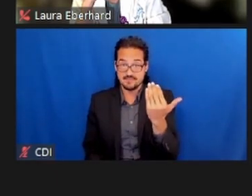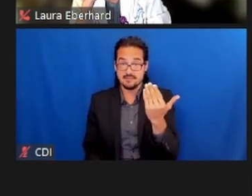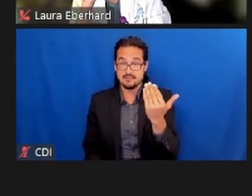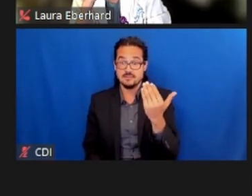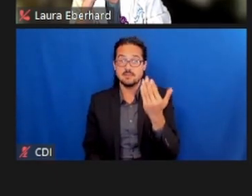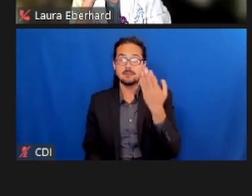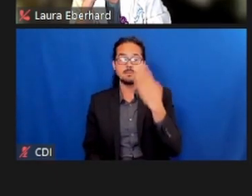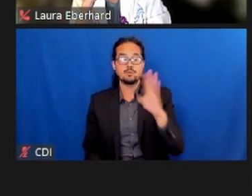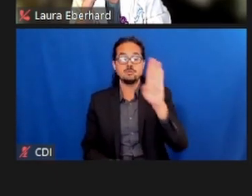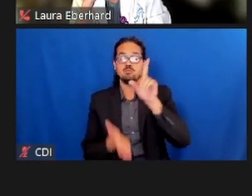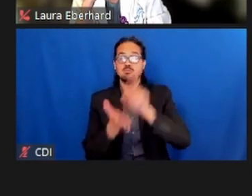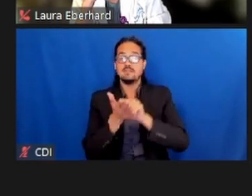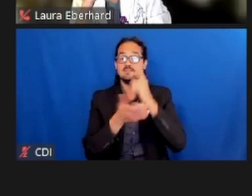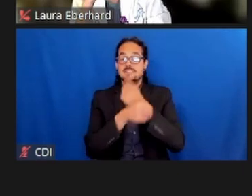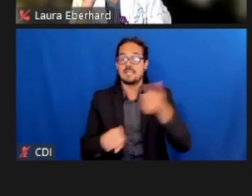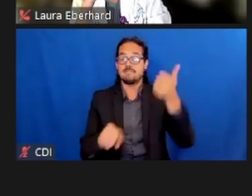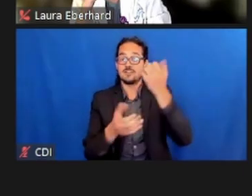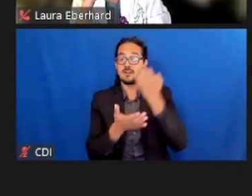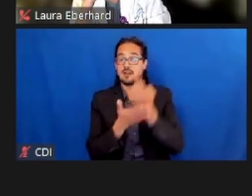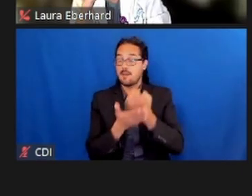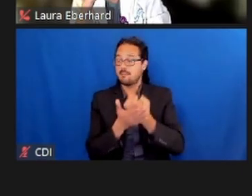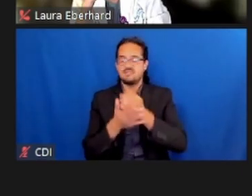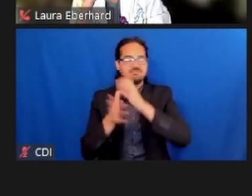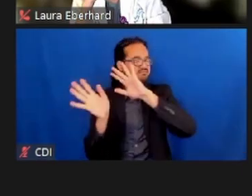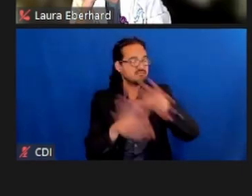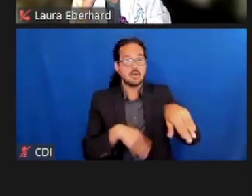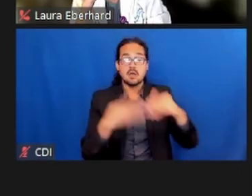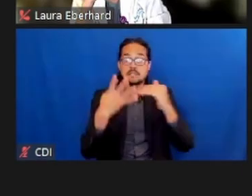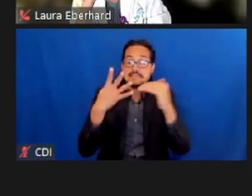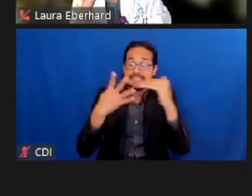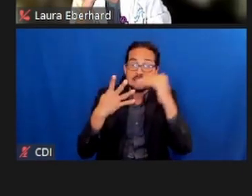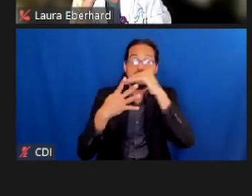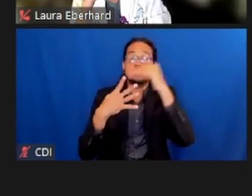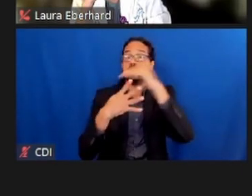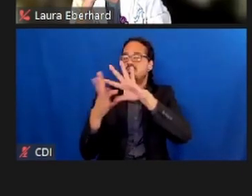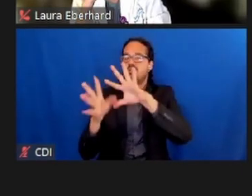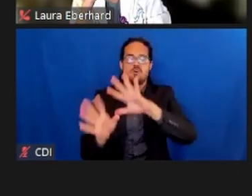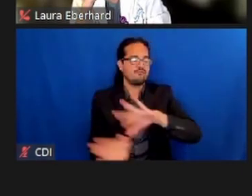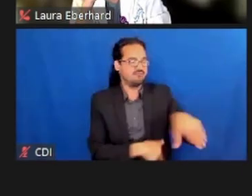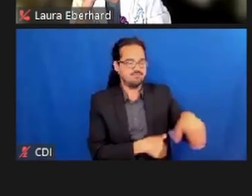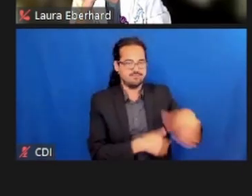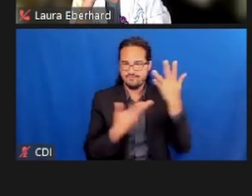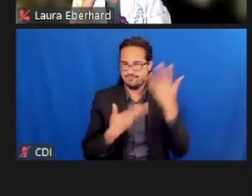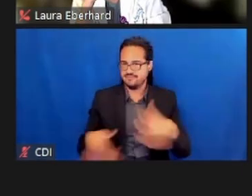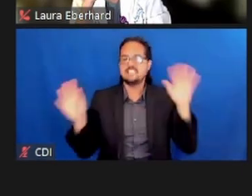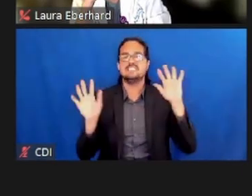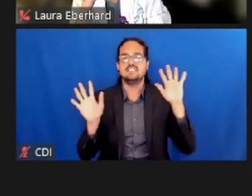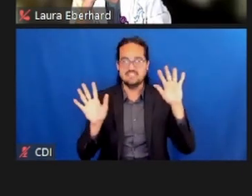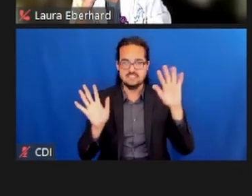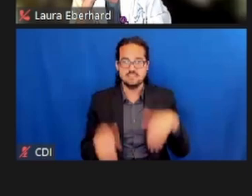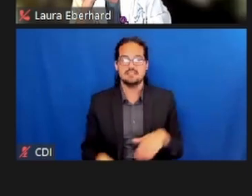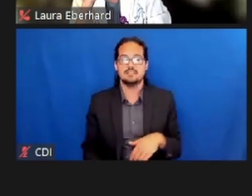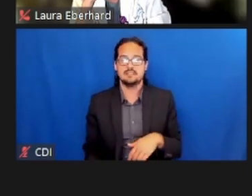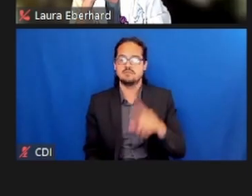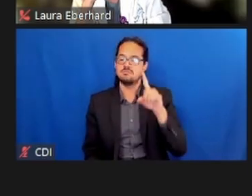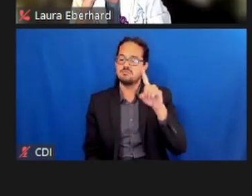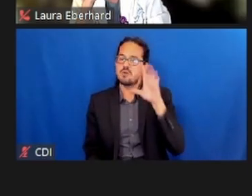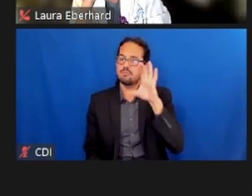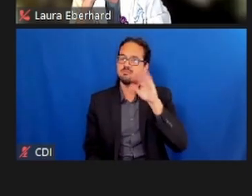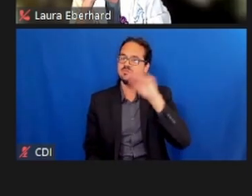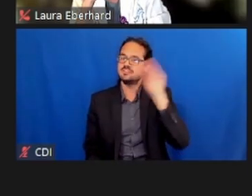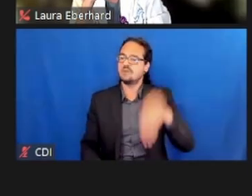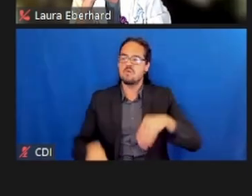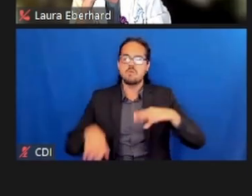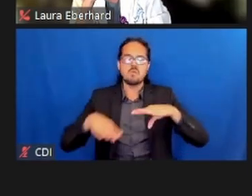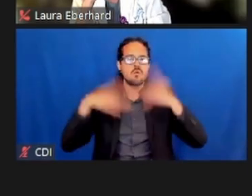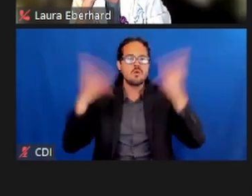be fully open. No capacity limits. This is per the governor. Regulations. The regulations in what has been put